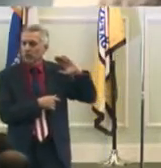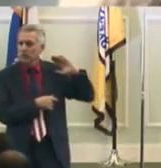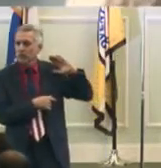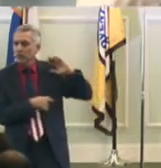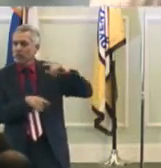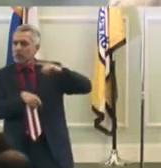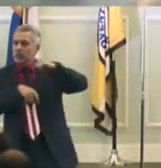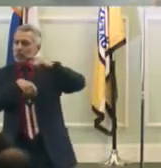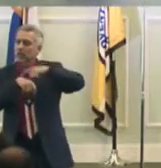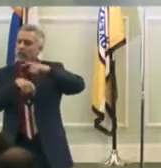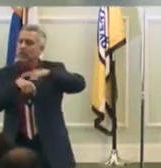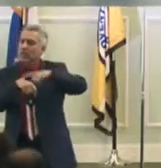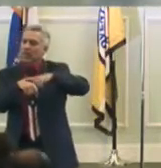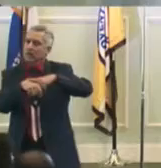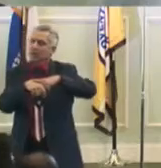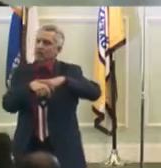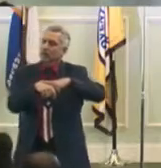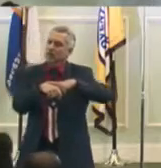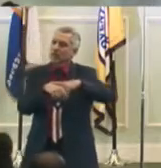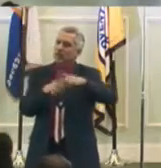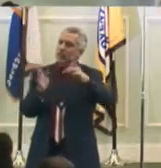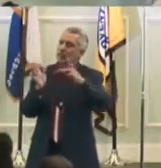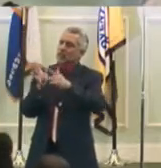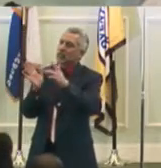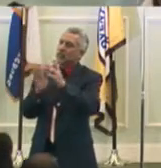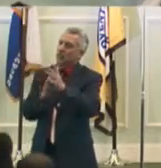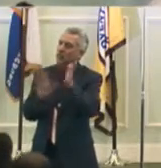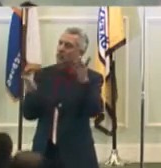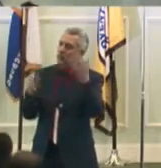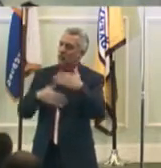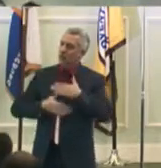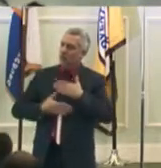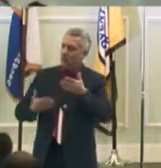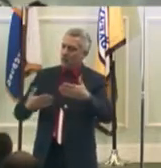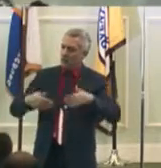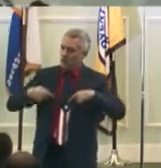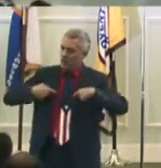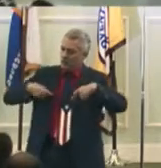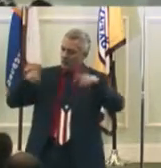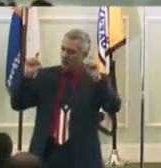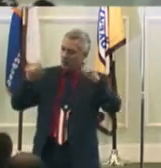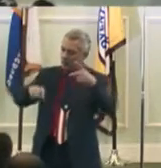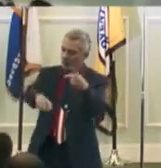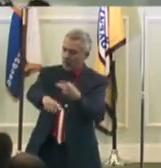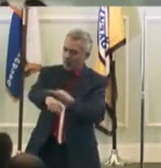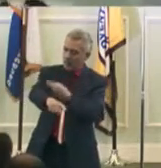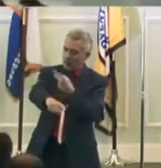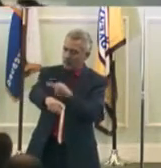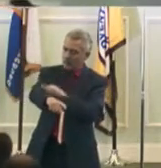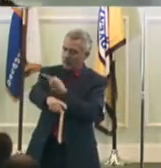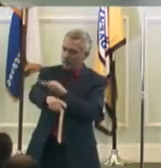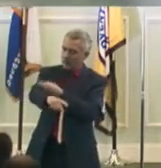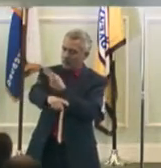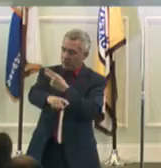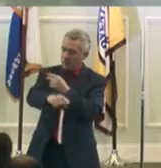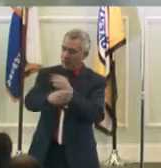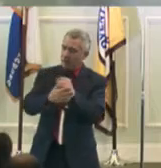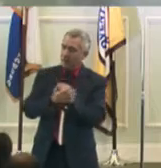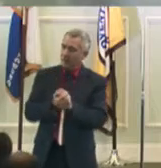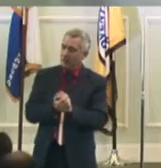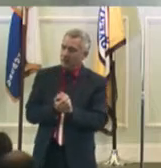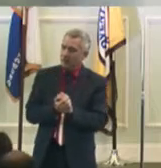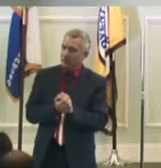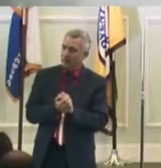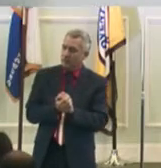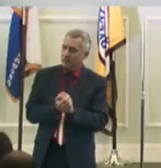says that Jesus was a lamb slain from when? Day before the foundation of the earth, right? So we can, that theology is okay. So